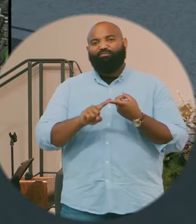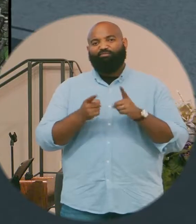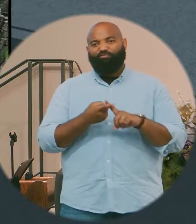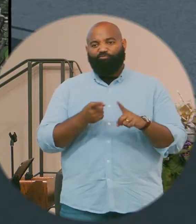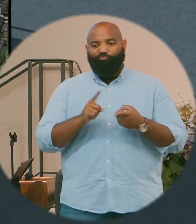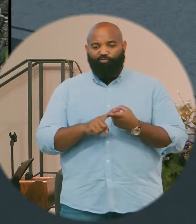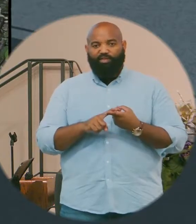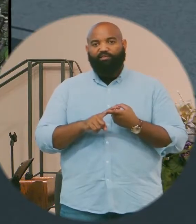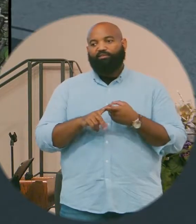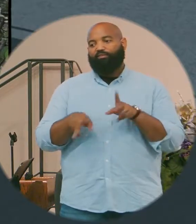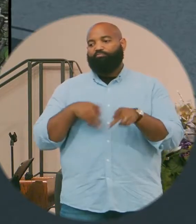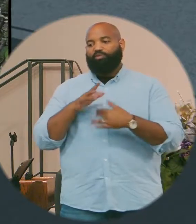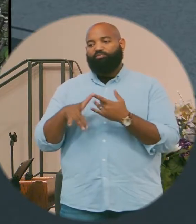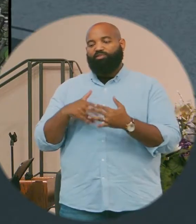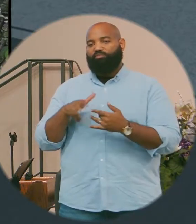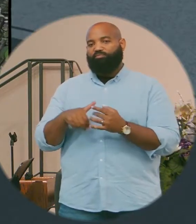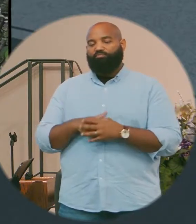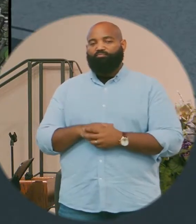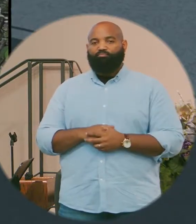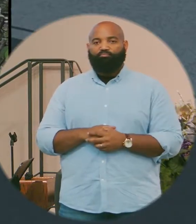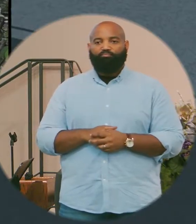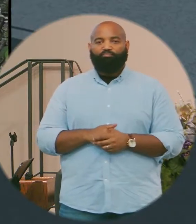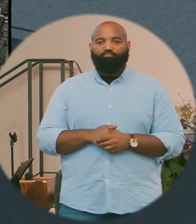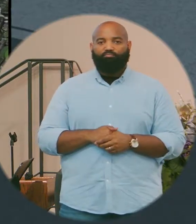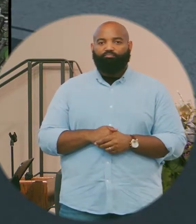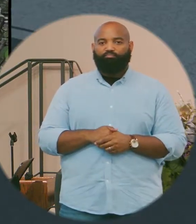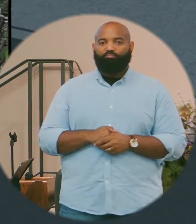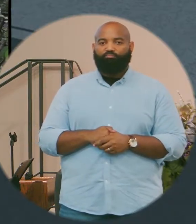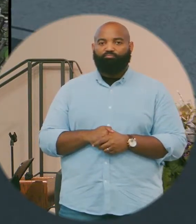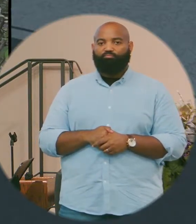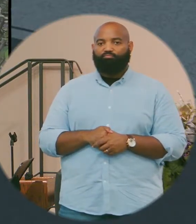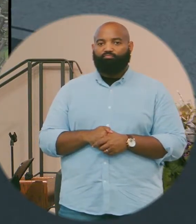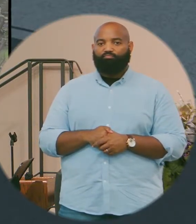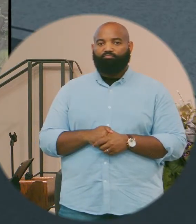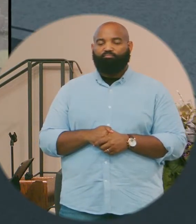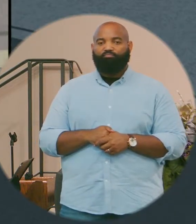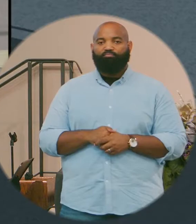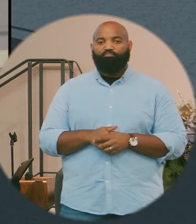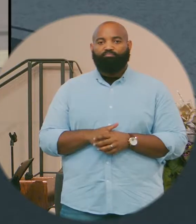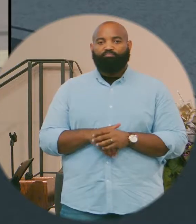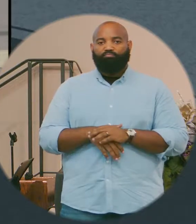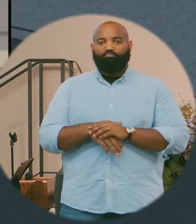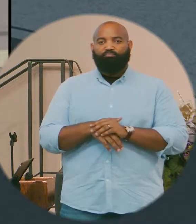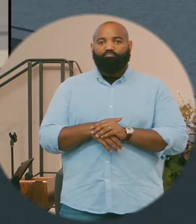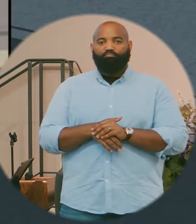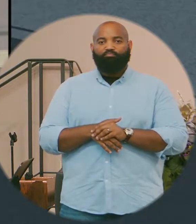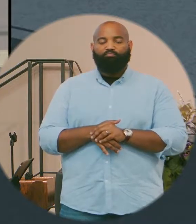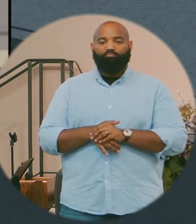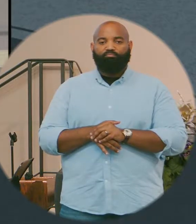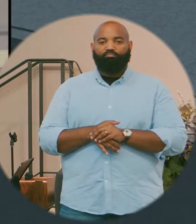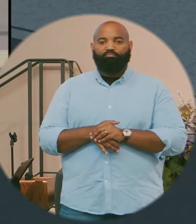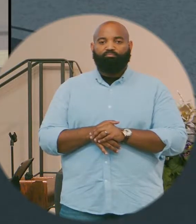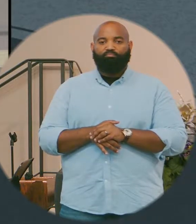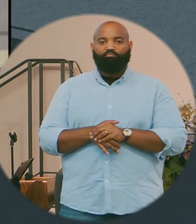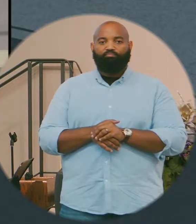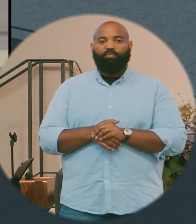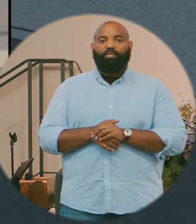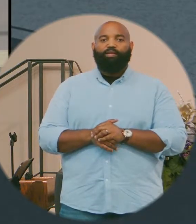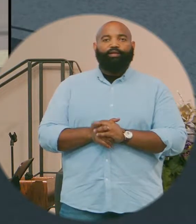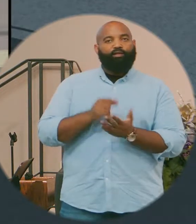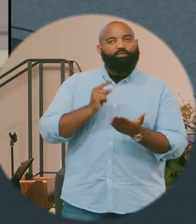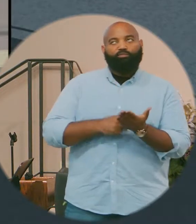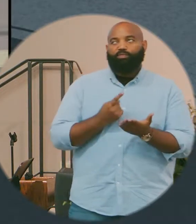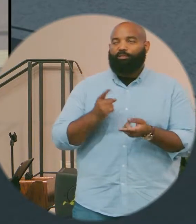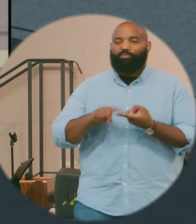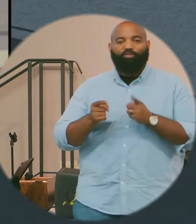he already know where he's trying to take us all. Right? He didn't, our whole whole conversations don't have to be about hair and clothes